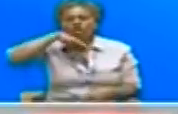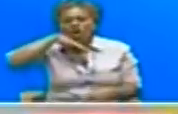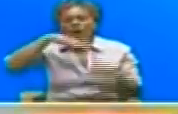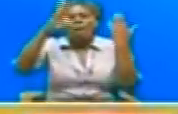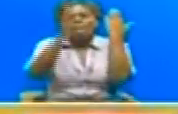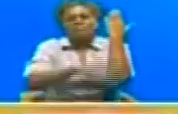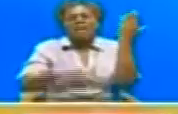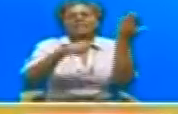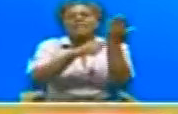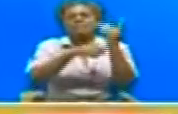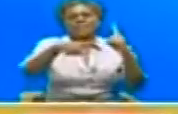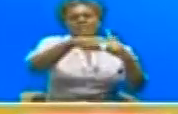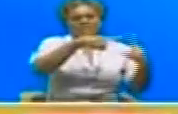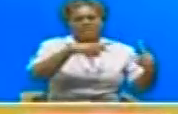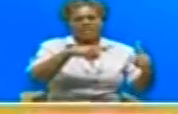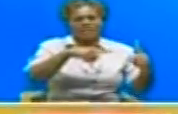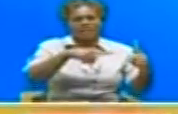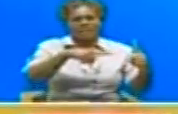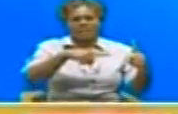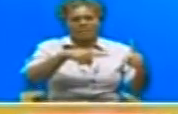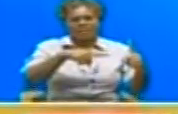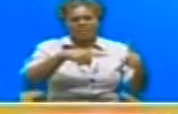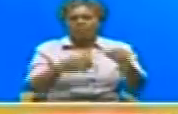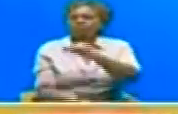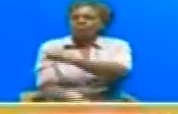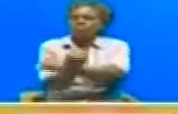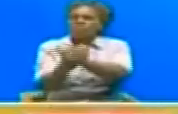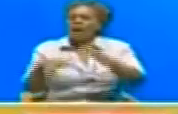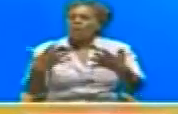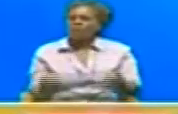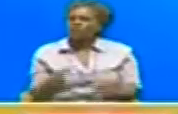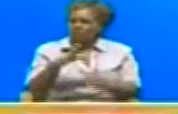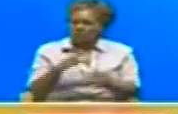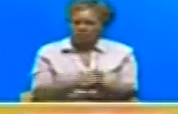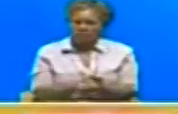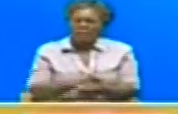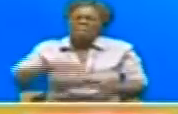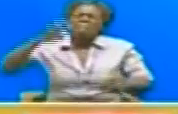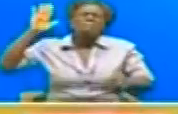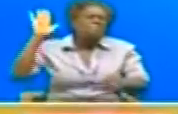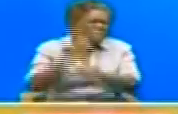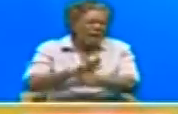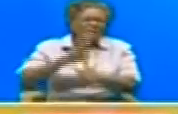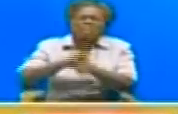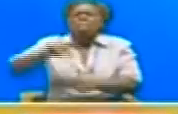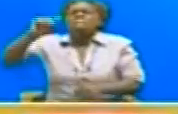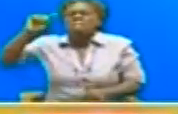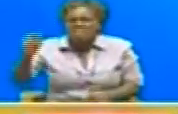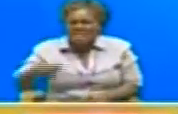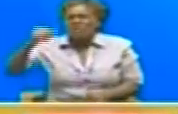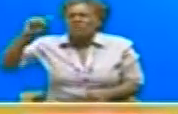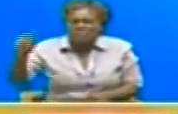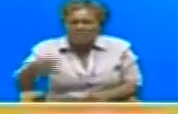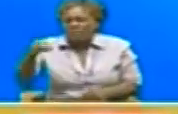that's where they are now. What's the most I've tried to bribe you with, Moha? Millions of money. Hmm? Millions of money.